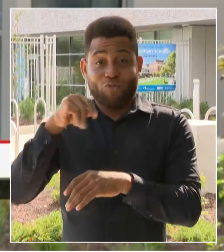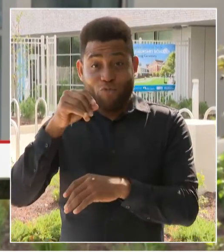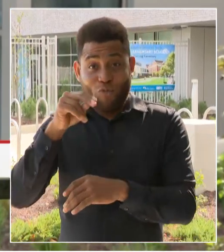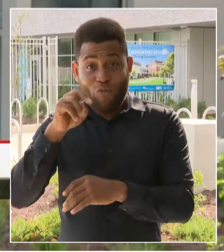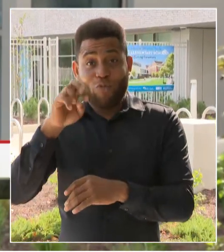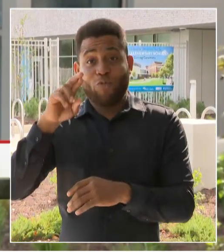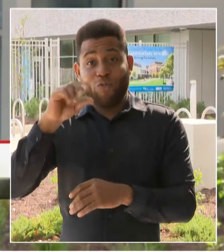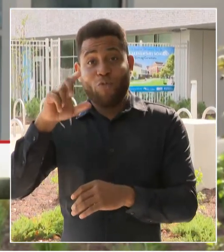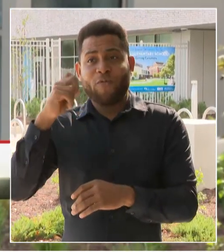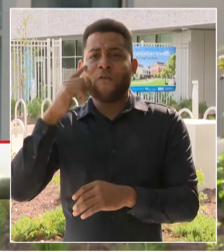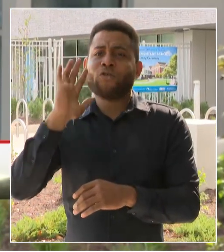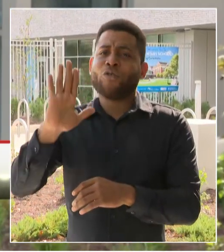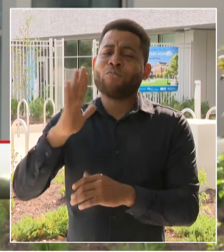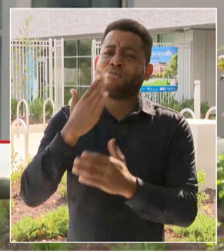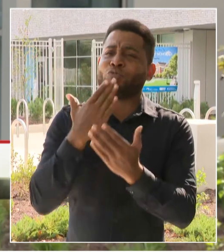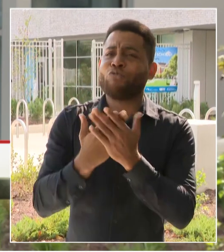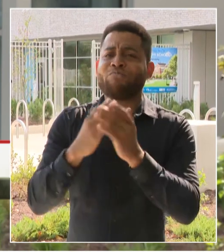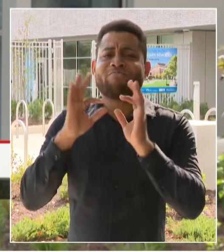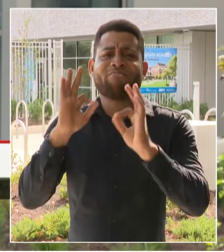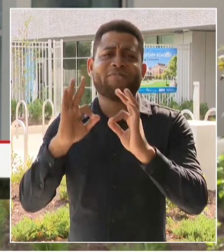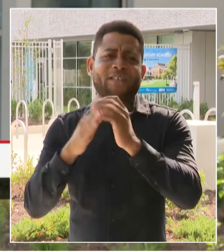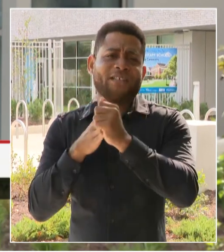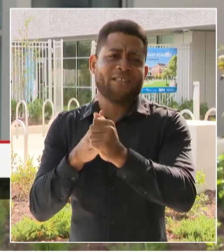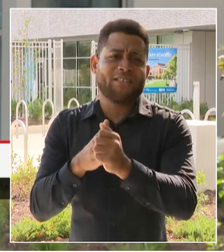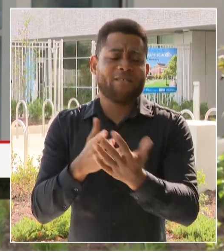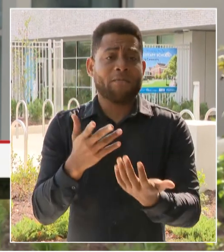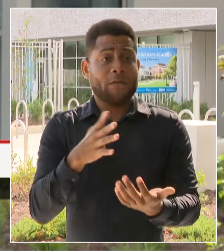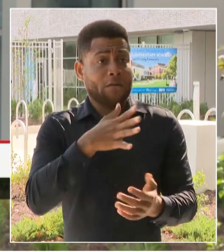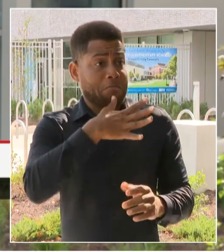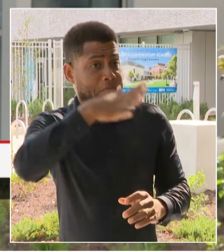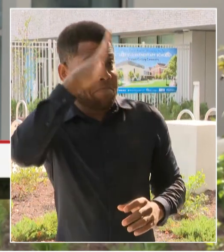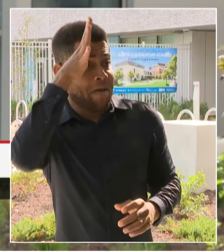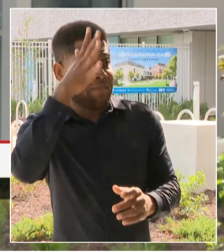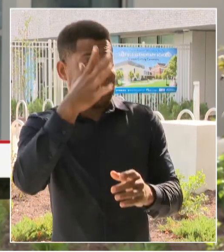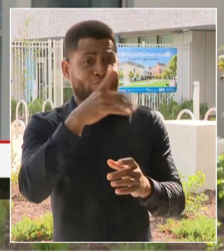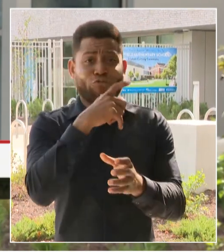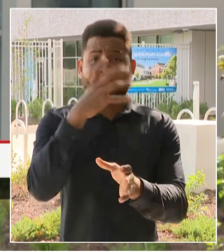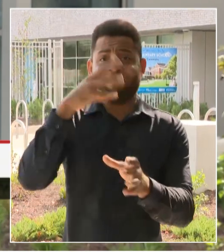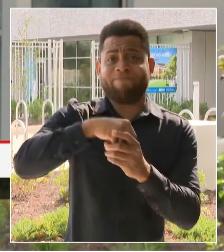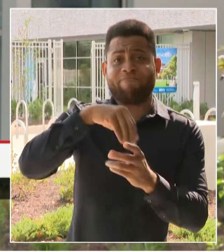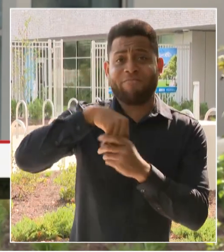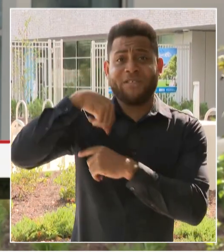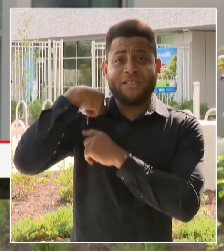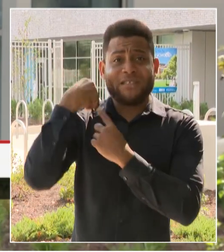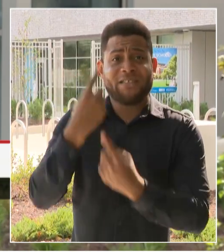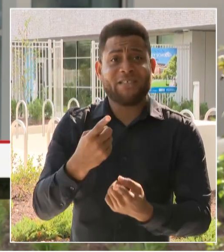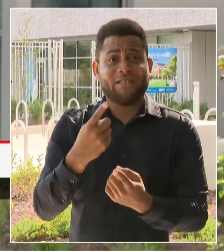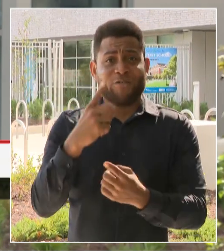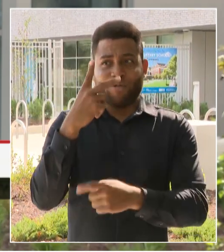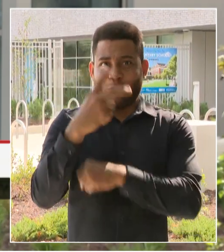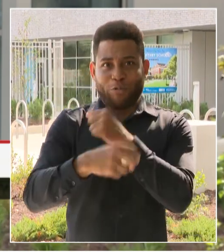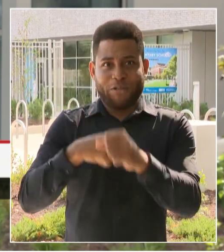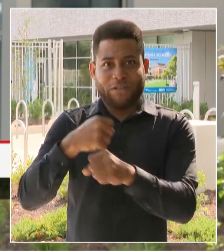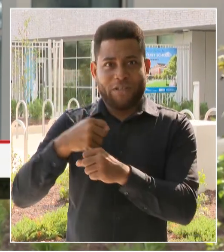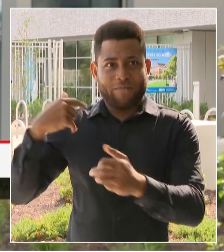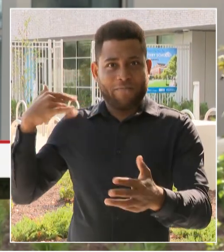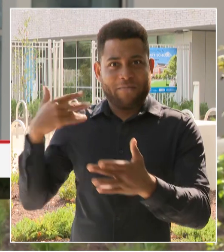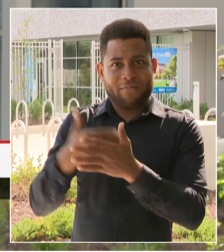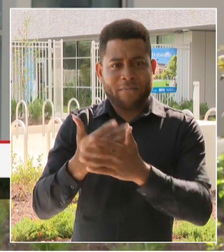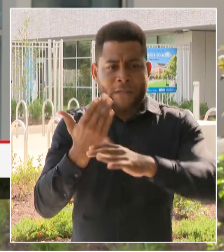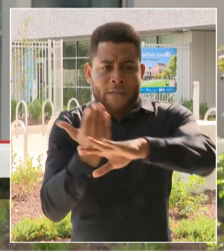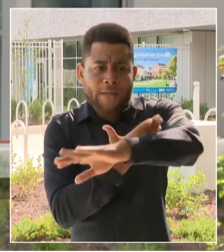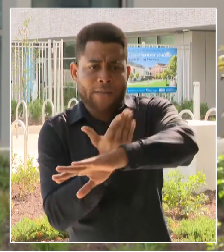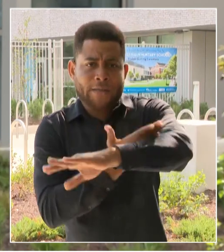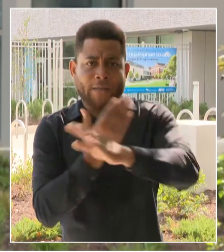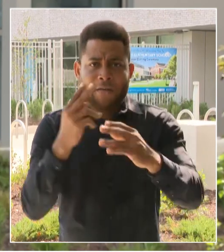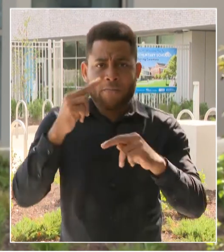actually have been making the swing space work over the past 2 years as we prepared this wonderful, magical new facility for you all. Happy first